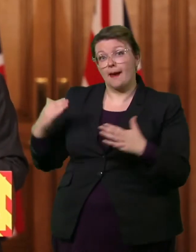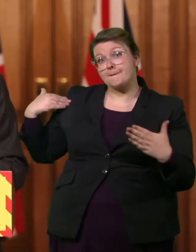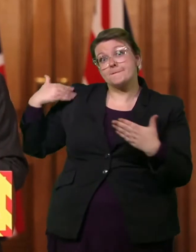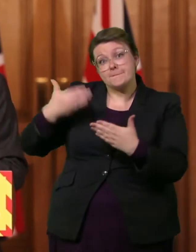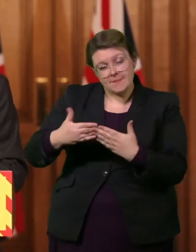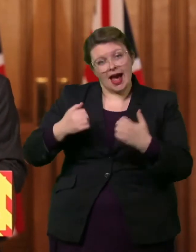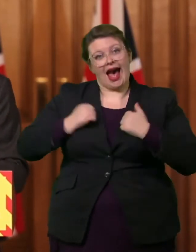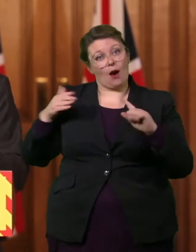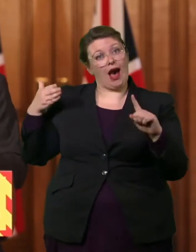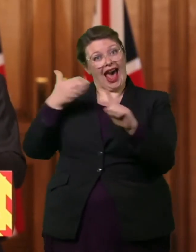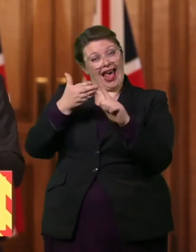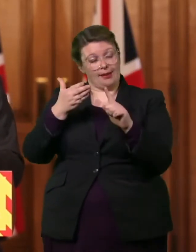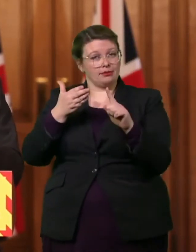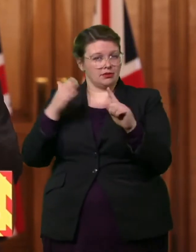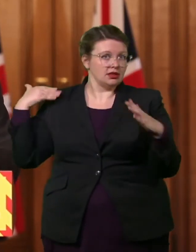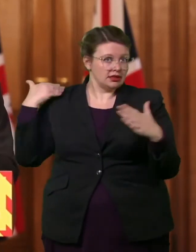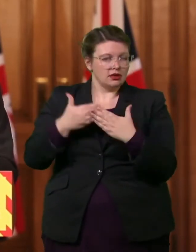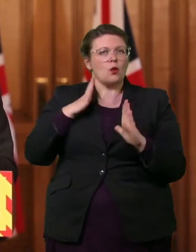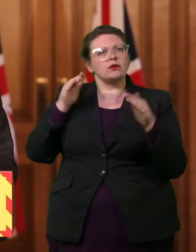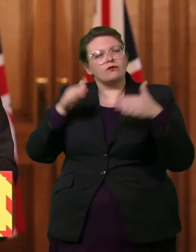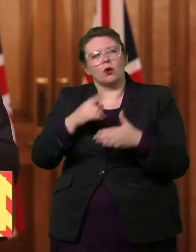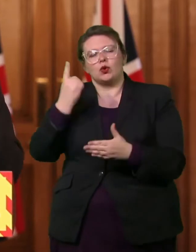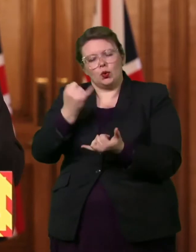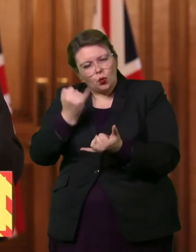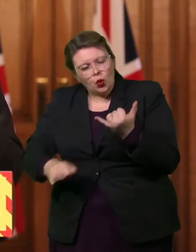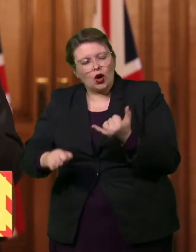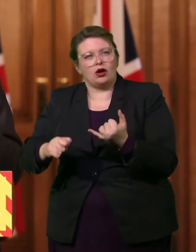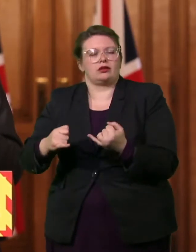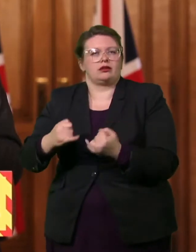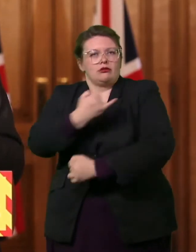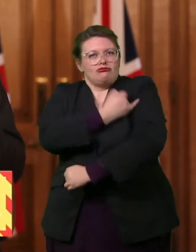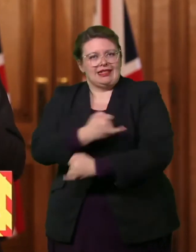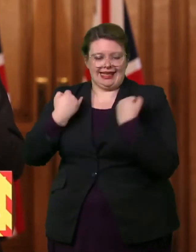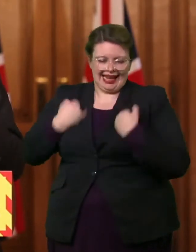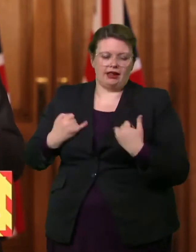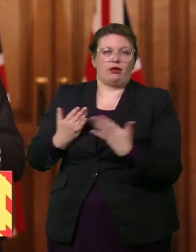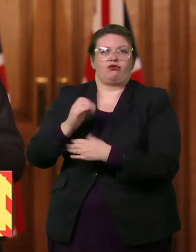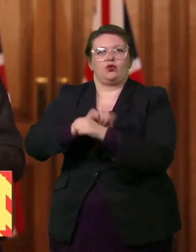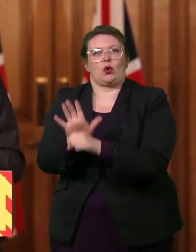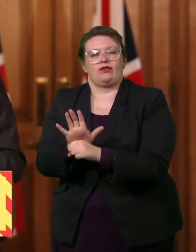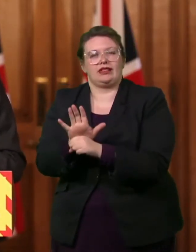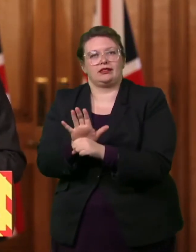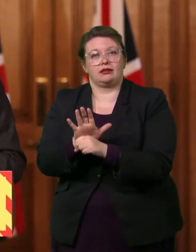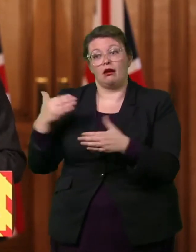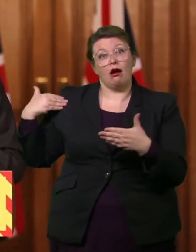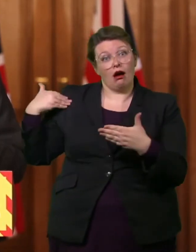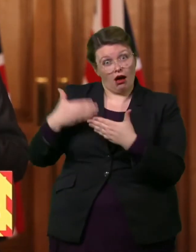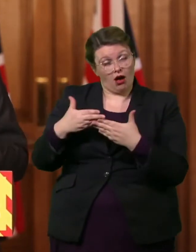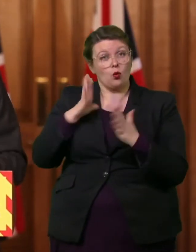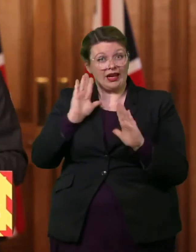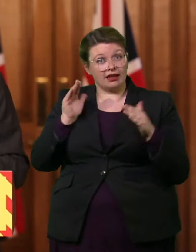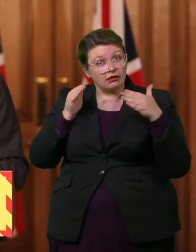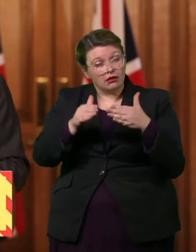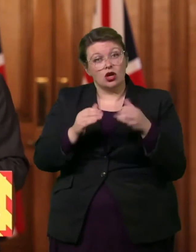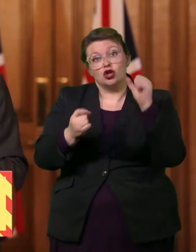to. We offered a vaccine, for instance, to everybody in the top 4 priority groups by the 15th of February. And our